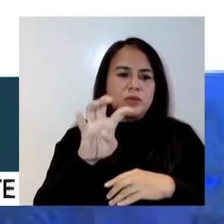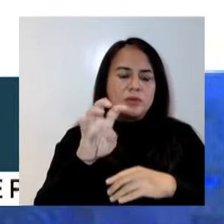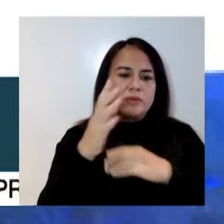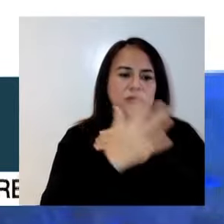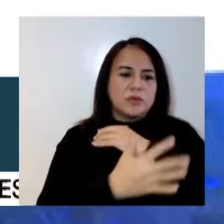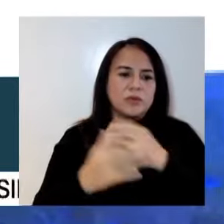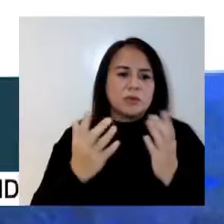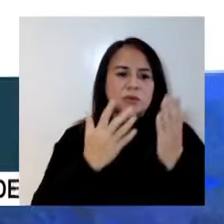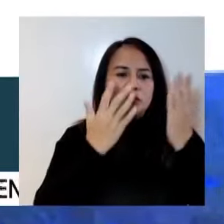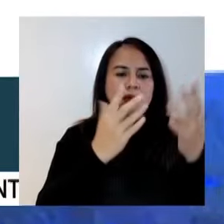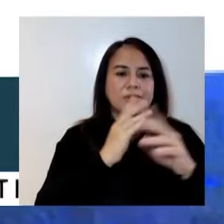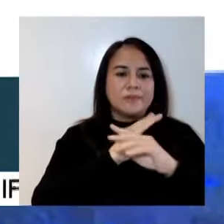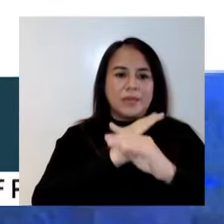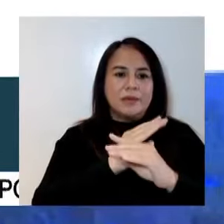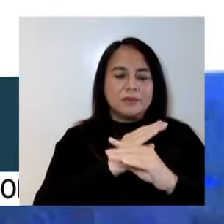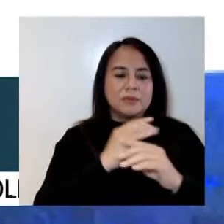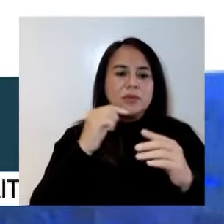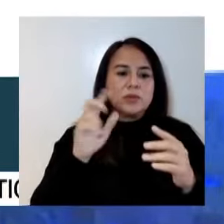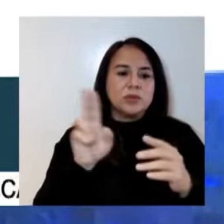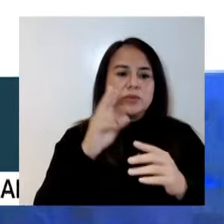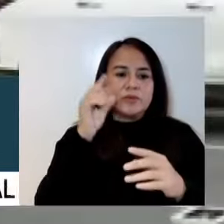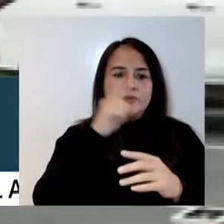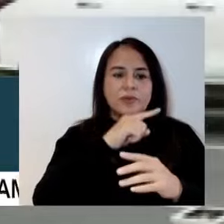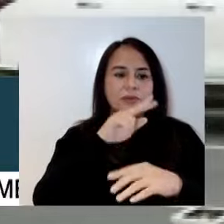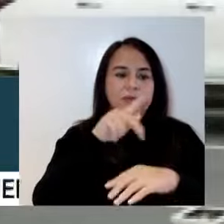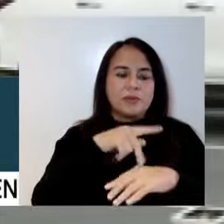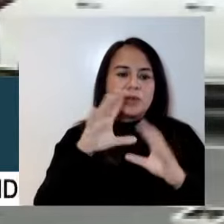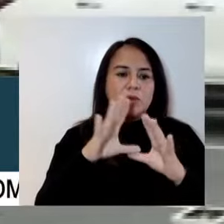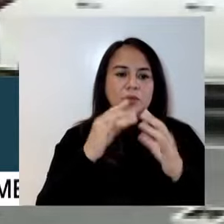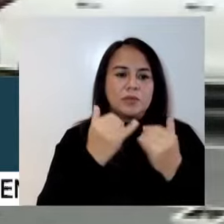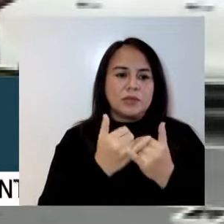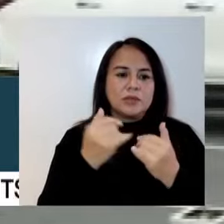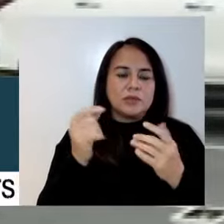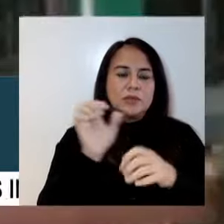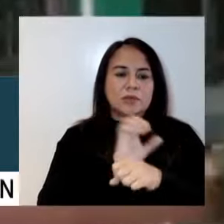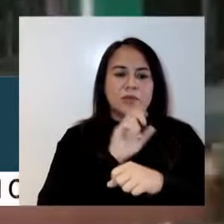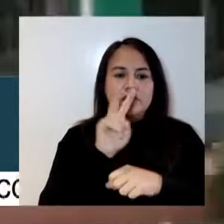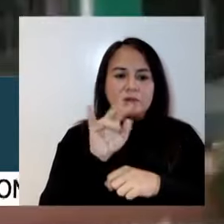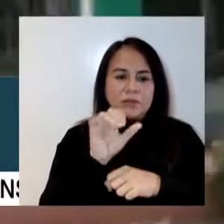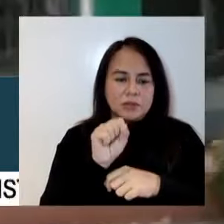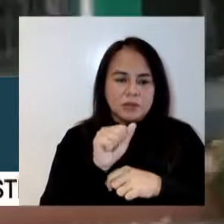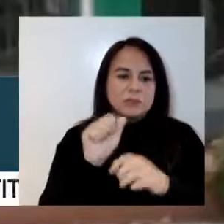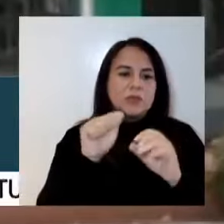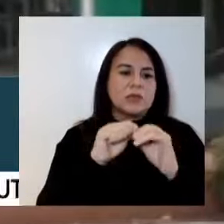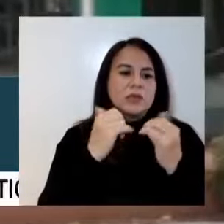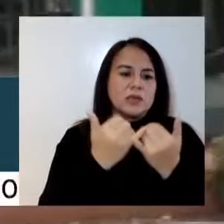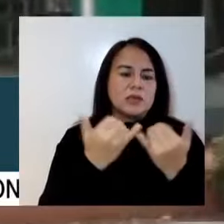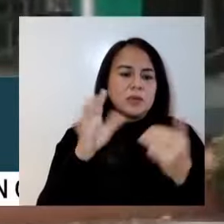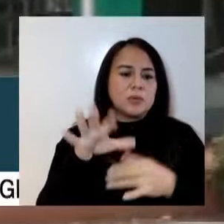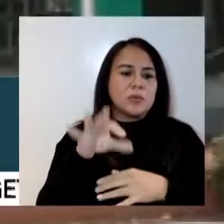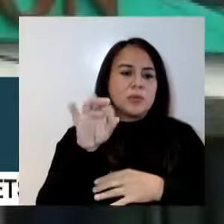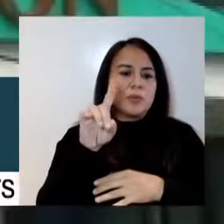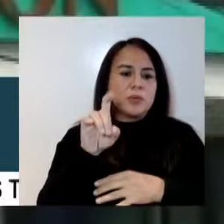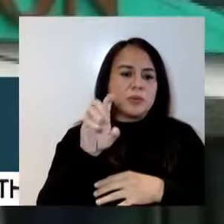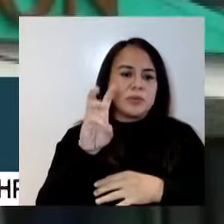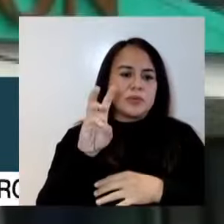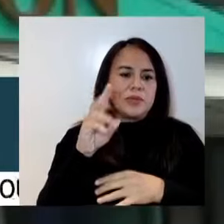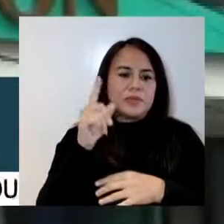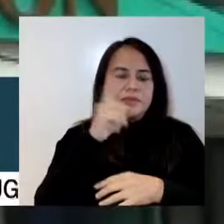for blacklisting for using fake Philippine companies in their employment visas. The agency has so far discovered